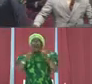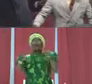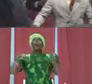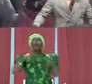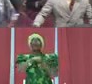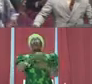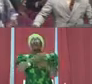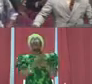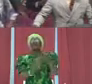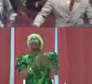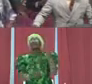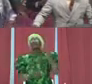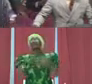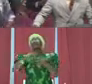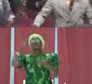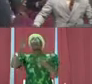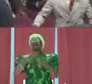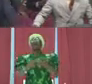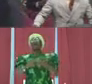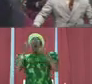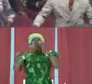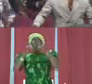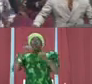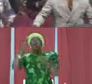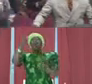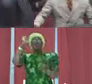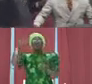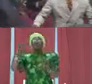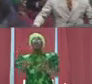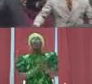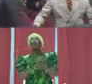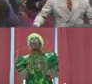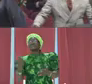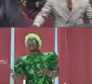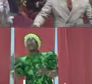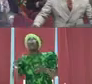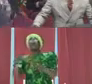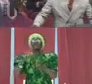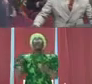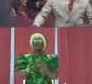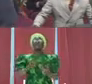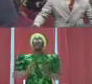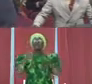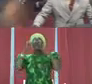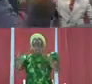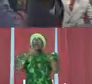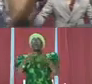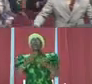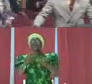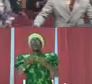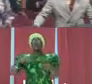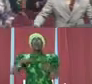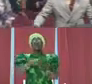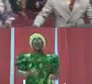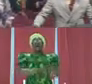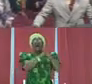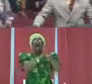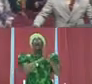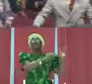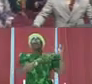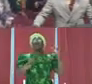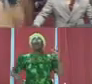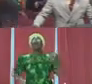and drink of your blood, you will do fresh things in our lives in the name of Jesus Christ. We ask, Lord God